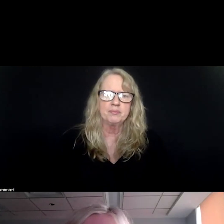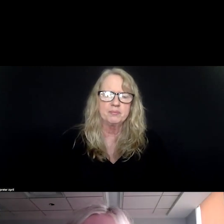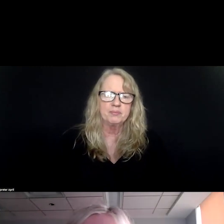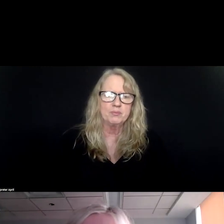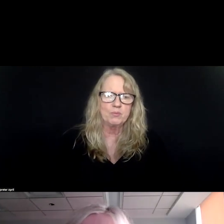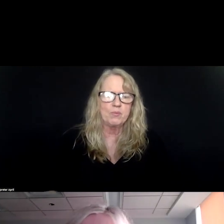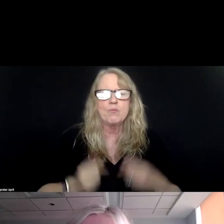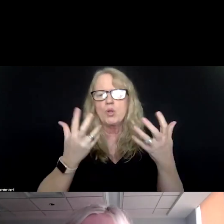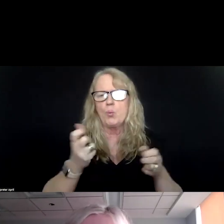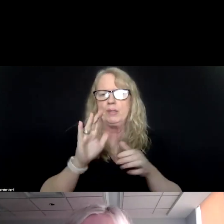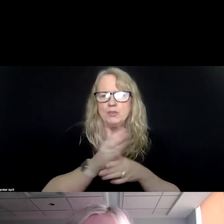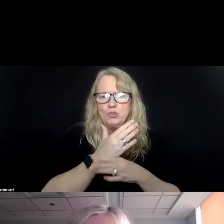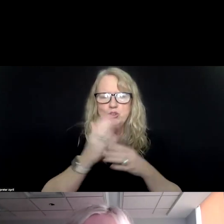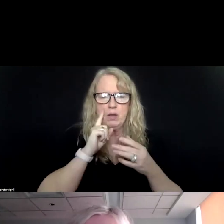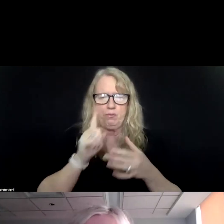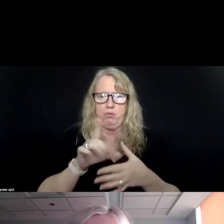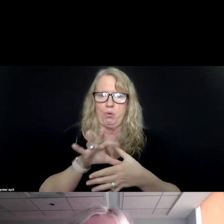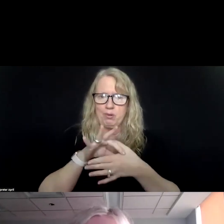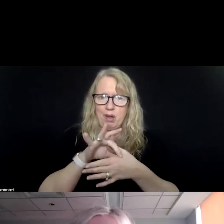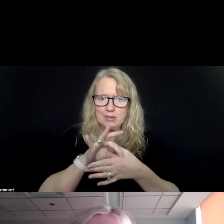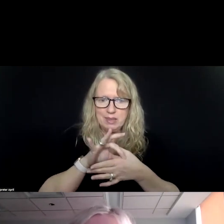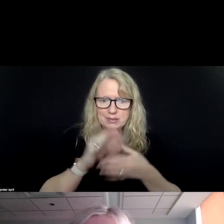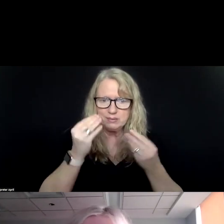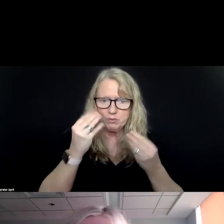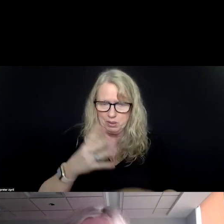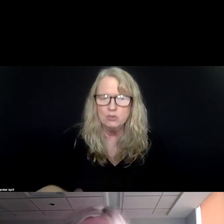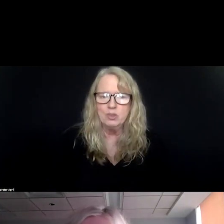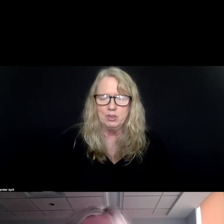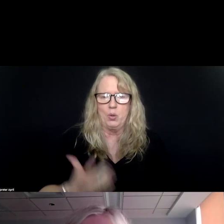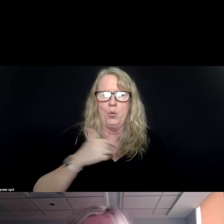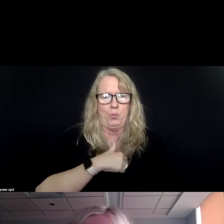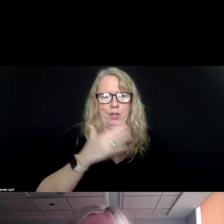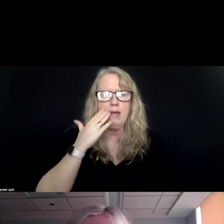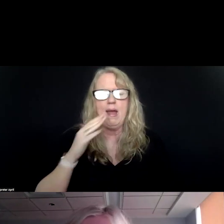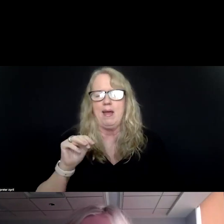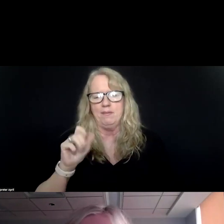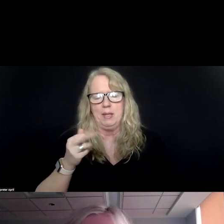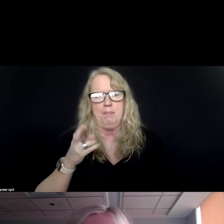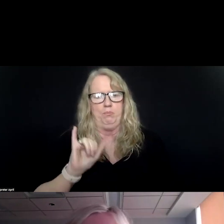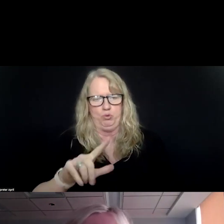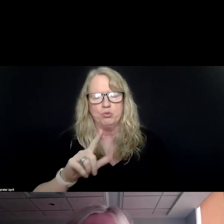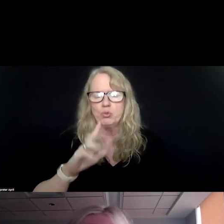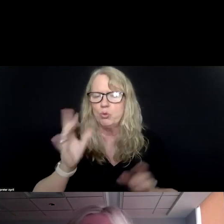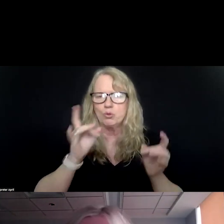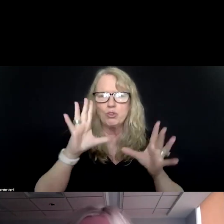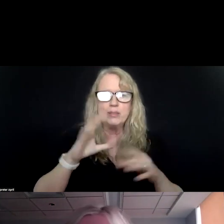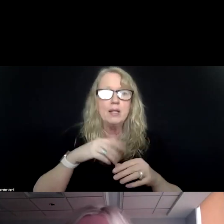just want to share that for context. We have a maternal mortality crisis. The United States